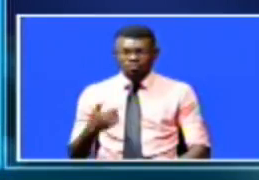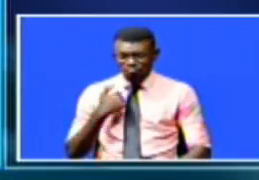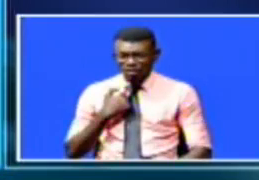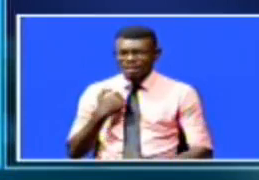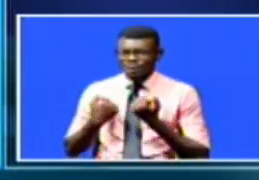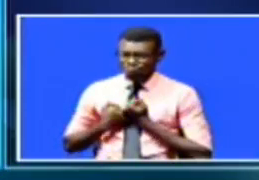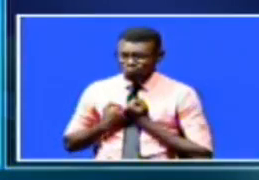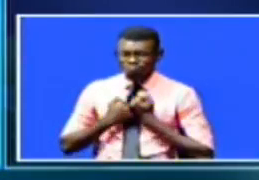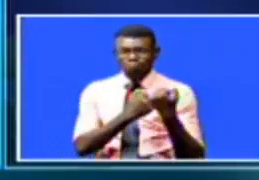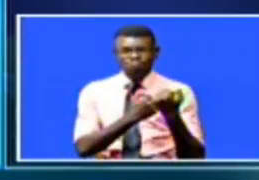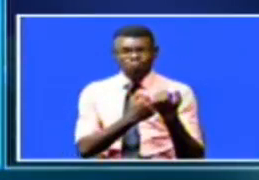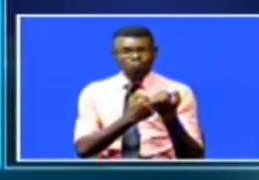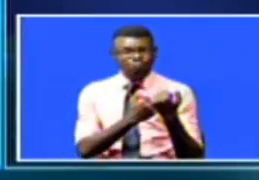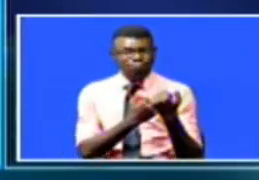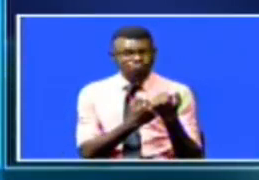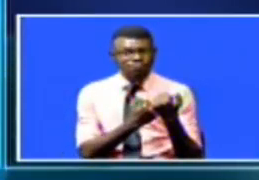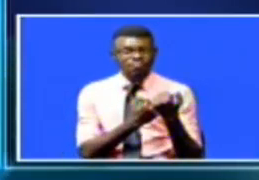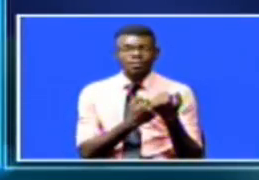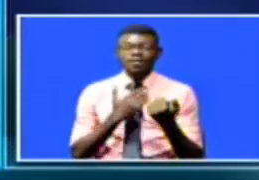principles and